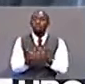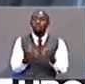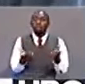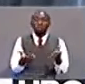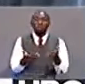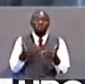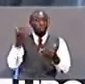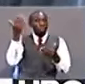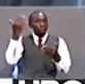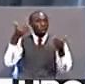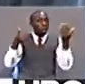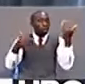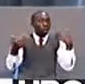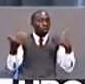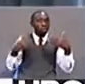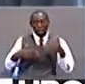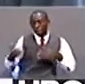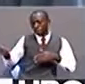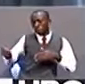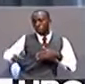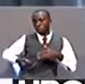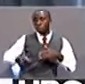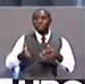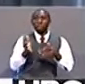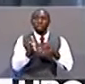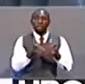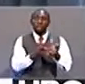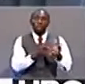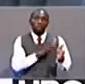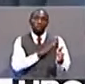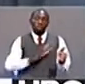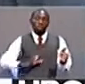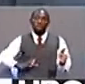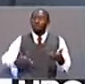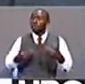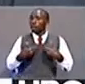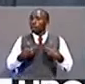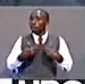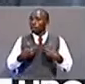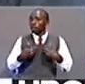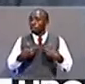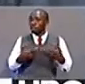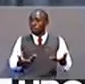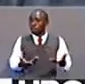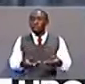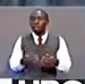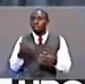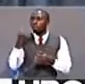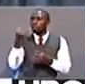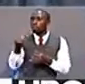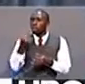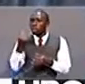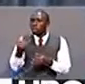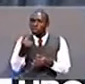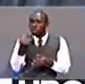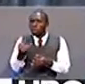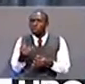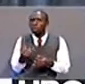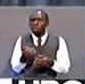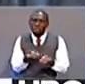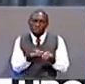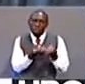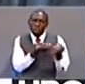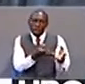had, and that information was given to him by him in such a strong